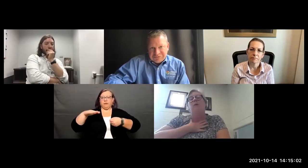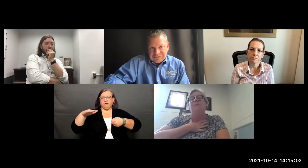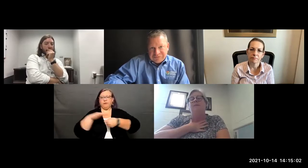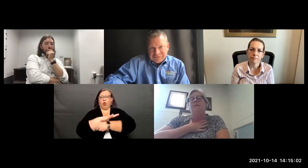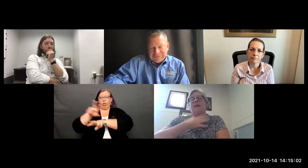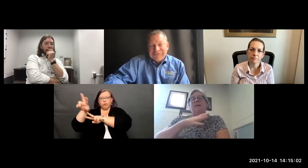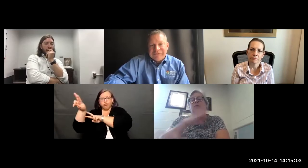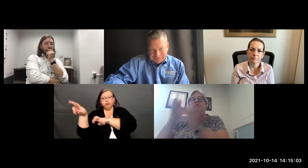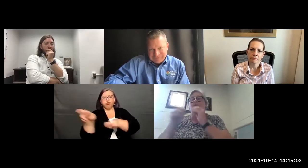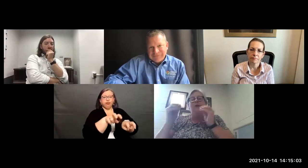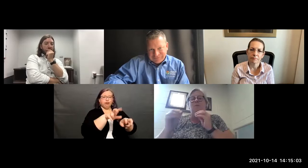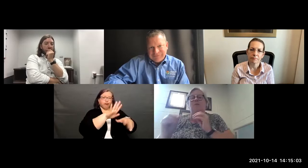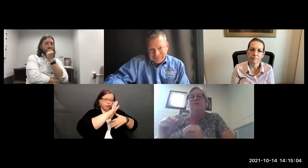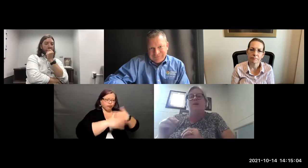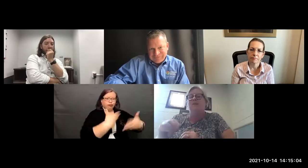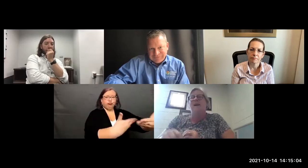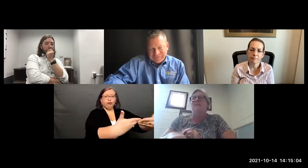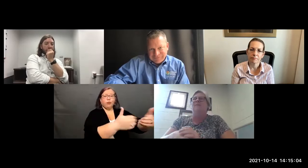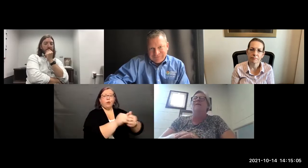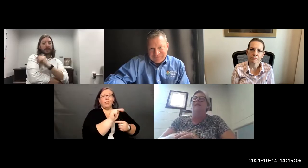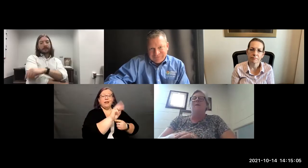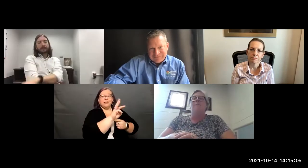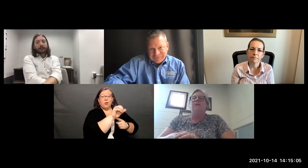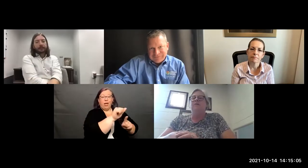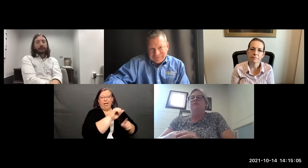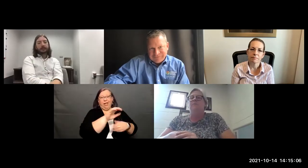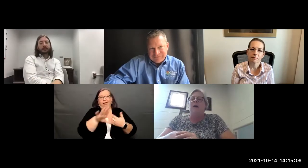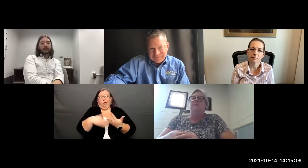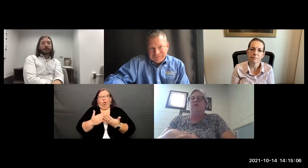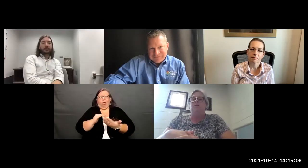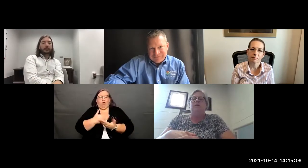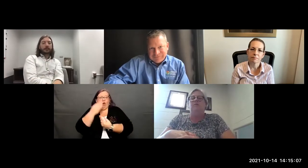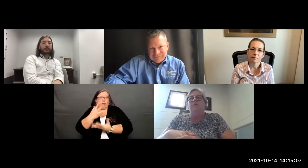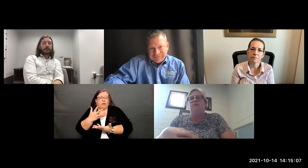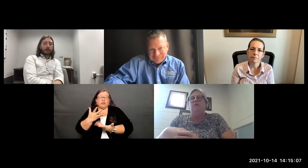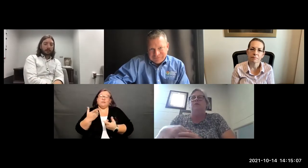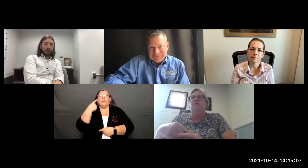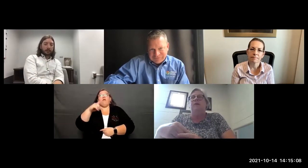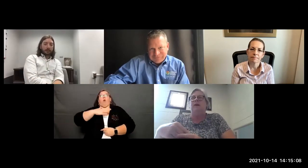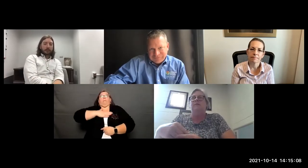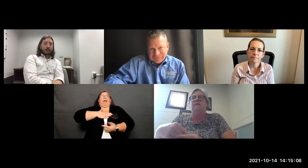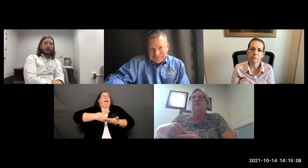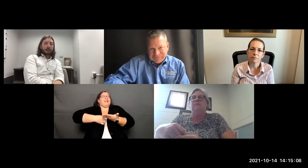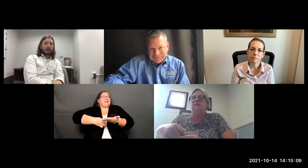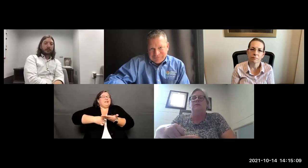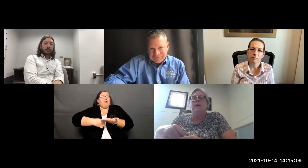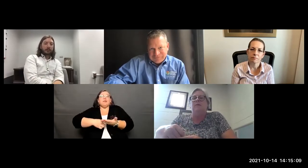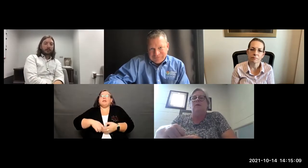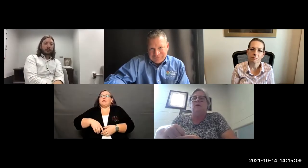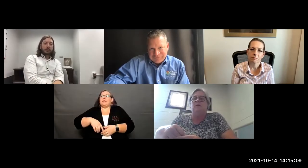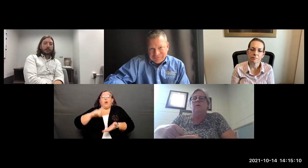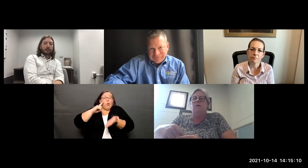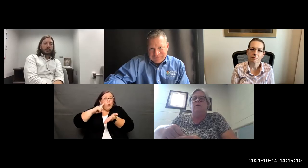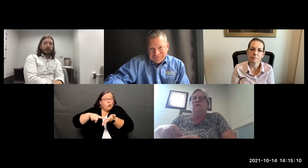my perspective, and I know there's still a lot more discussion to happen, but just from my discussion and the research that I seem to